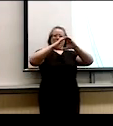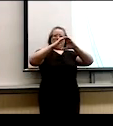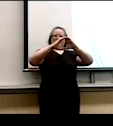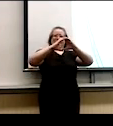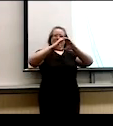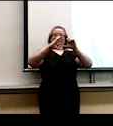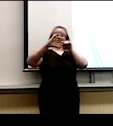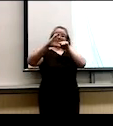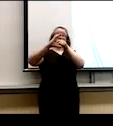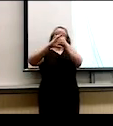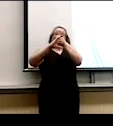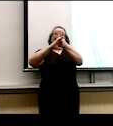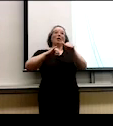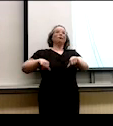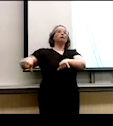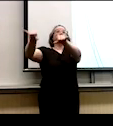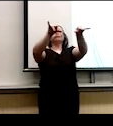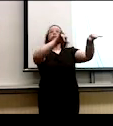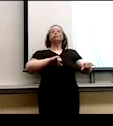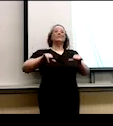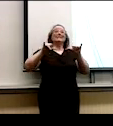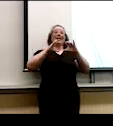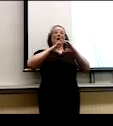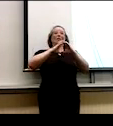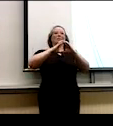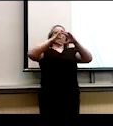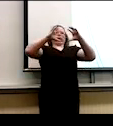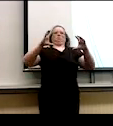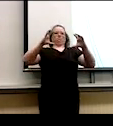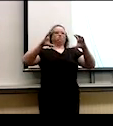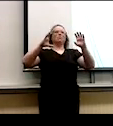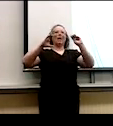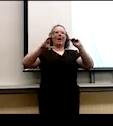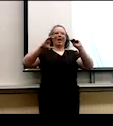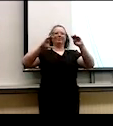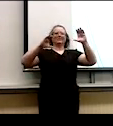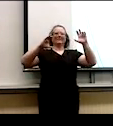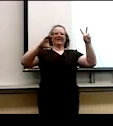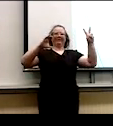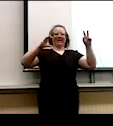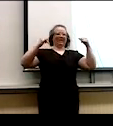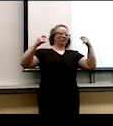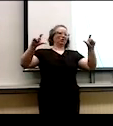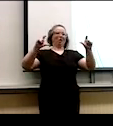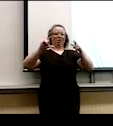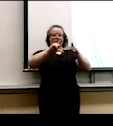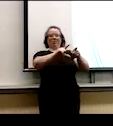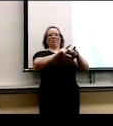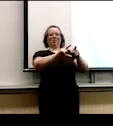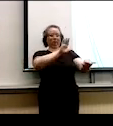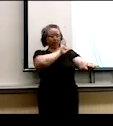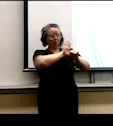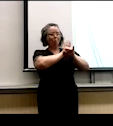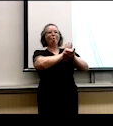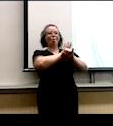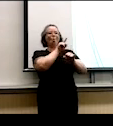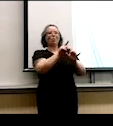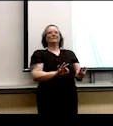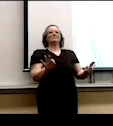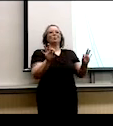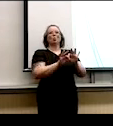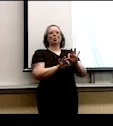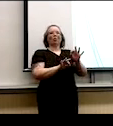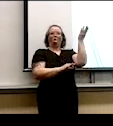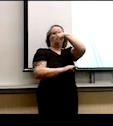it's associated with dementia. It also, as you saw, the comorbidities, people who live long